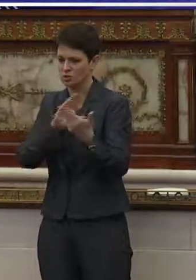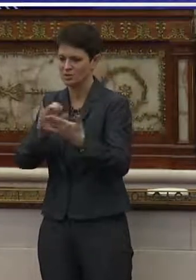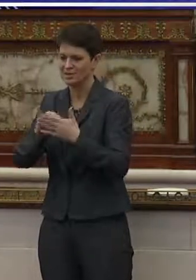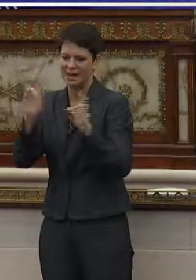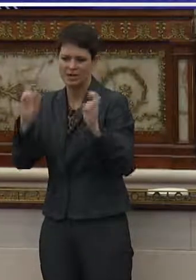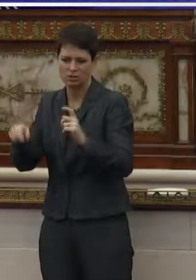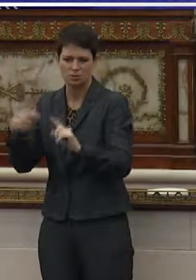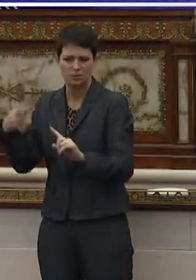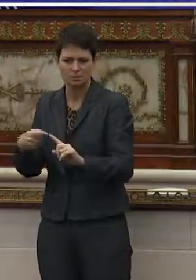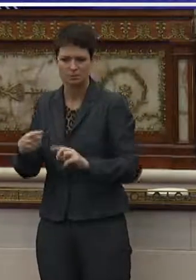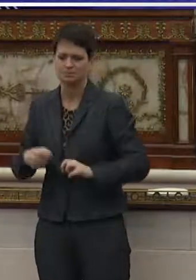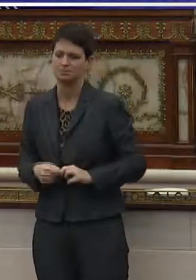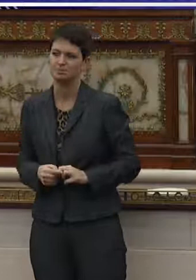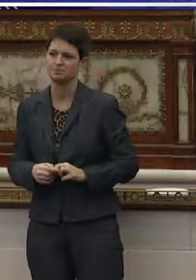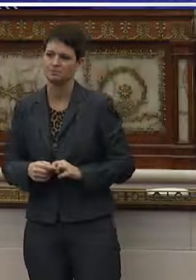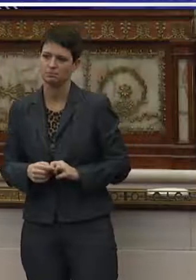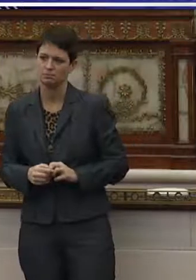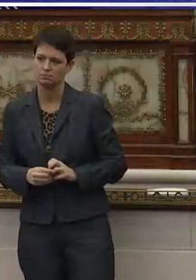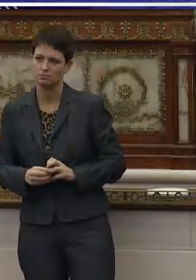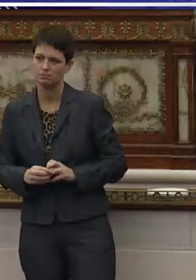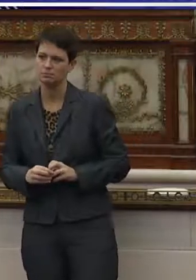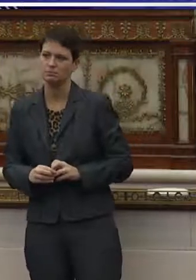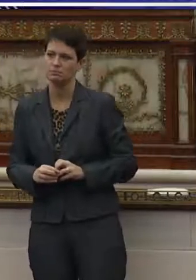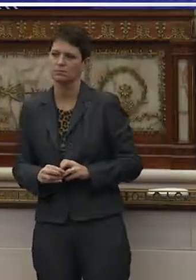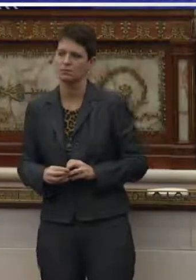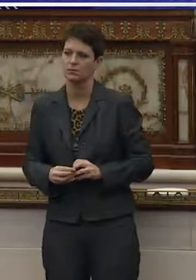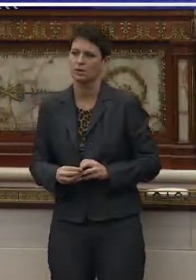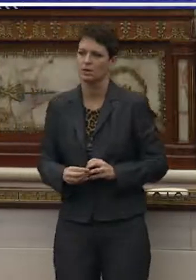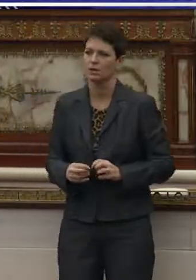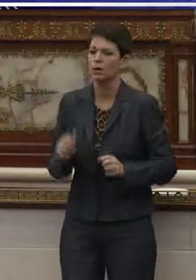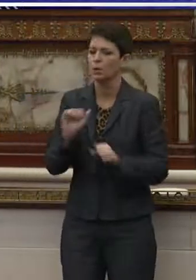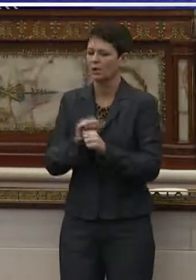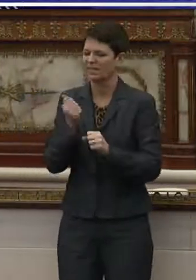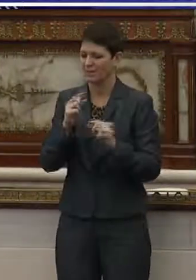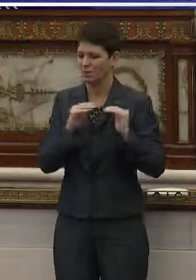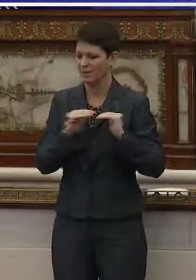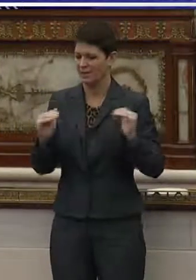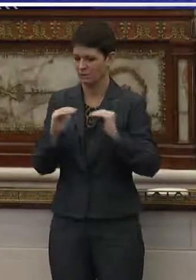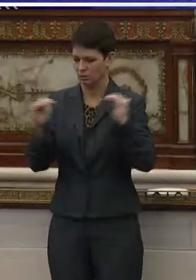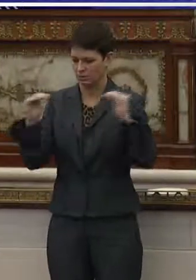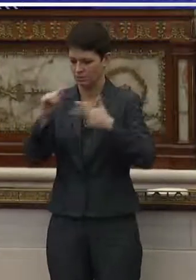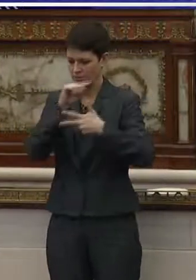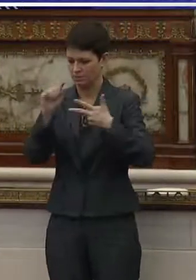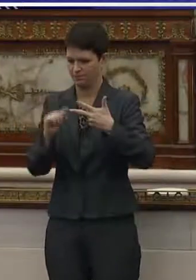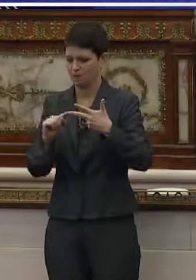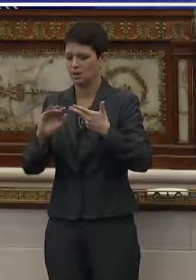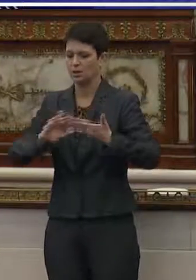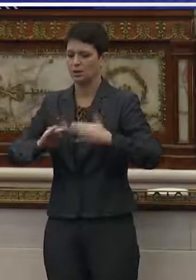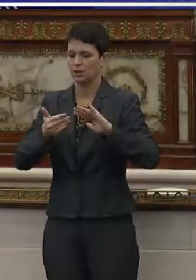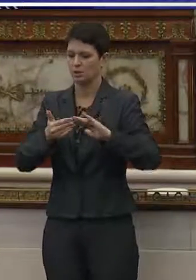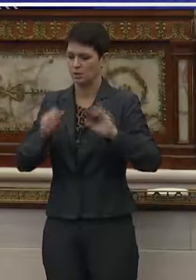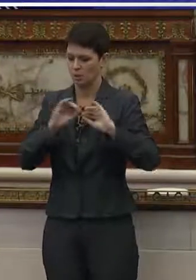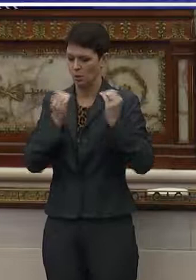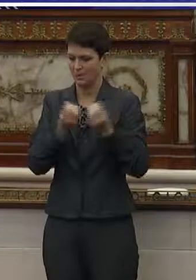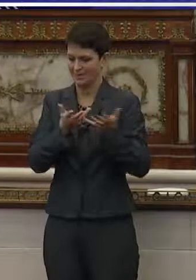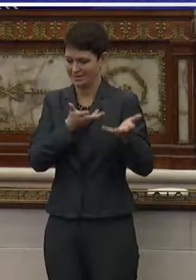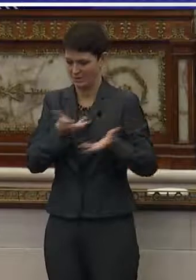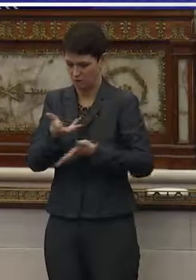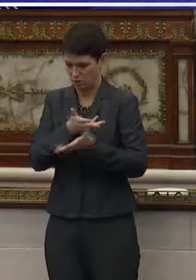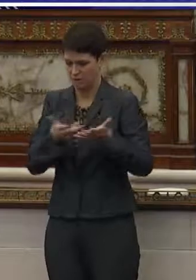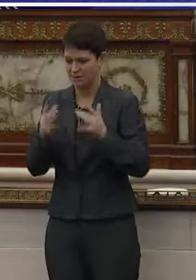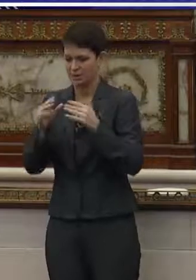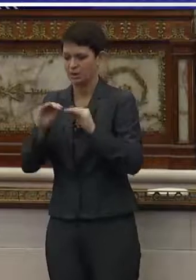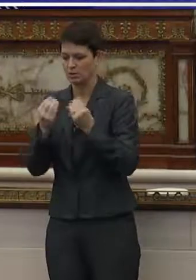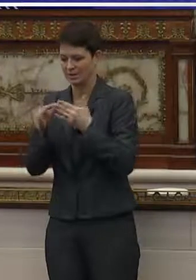issue particularly? And so we're working at a couple of levels. We're working with, community organizations and community